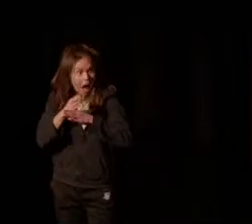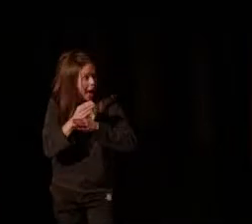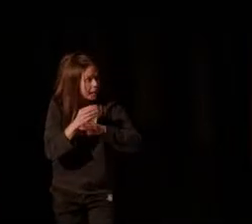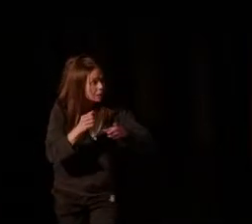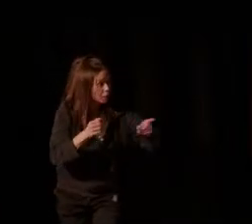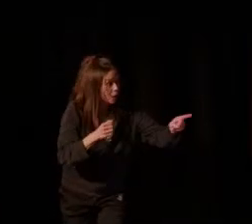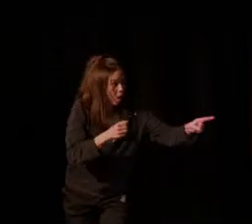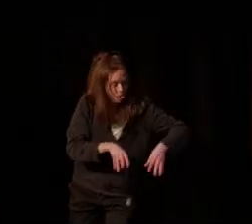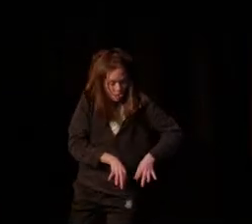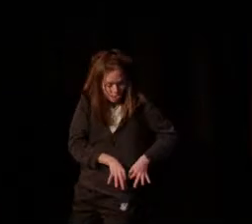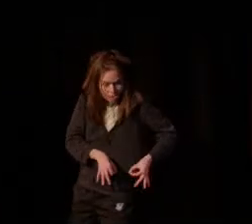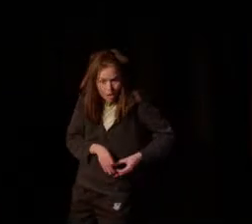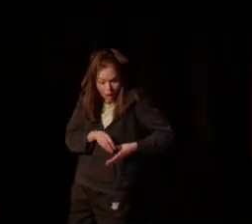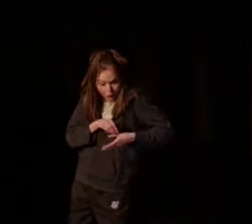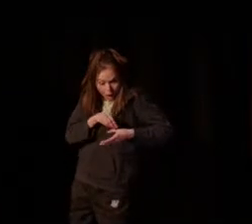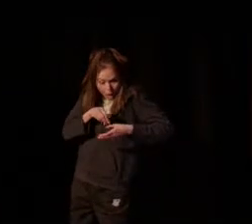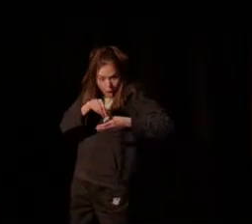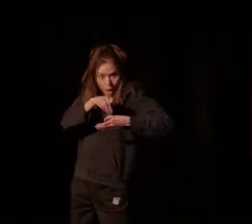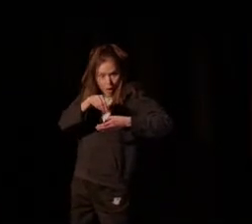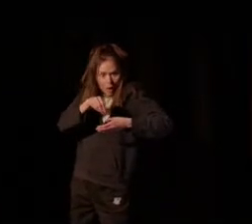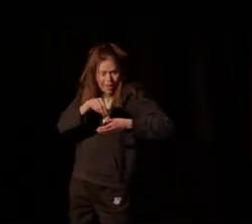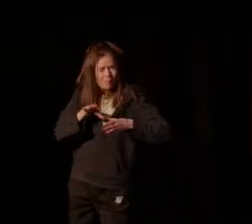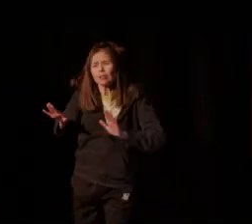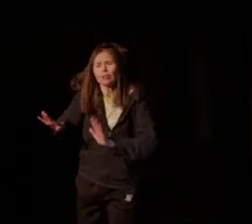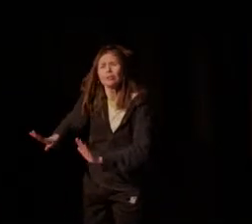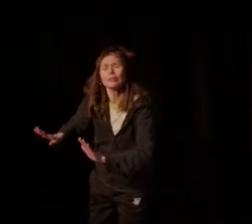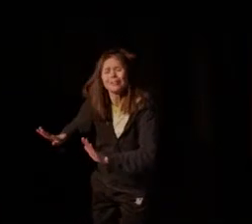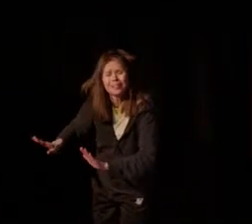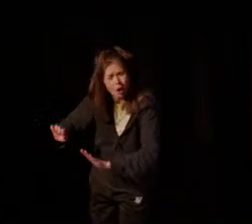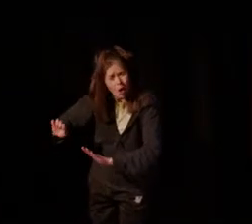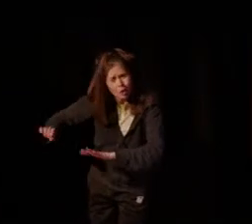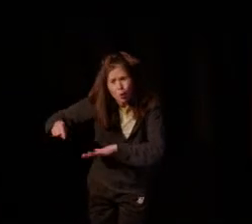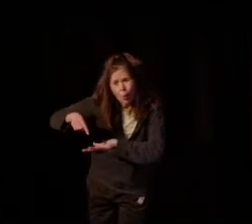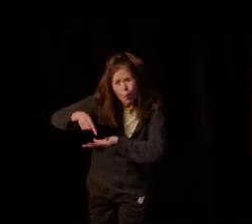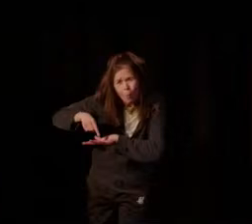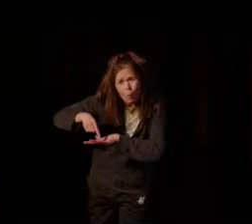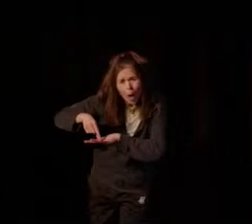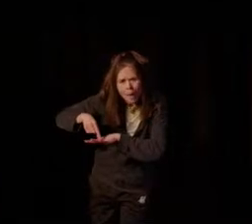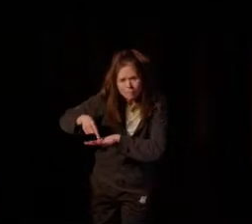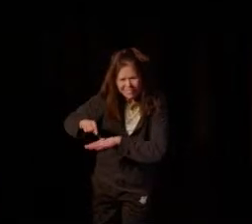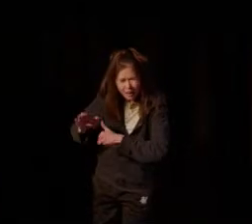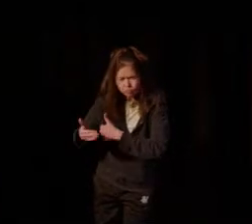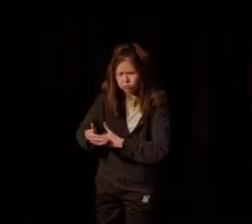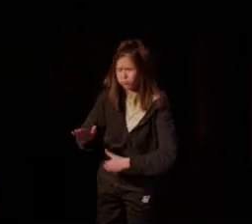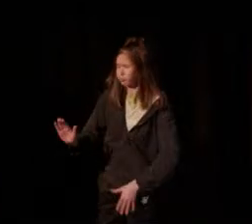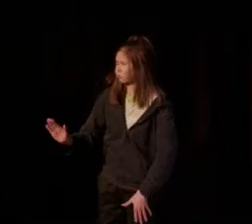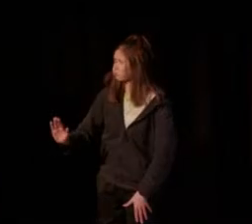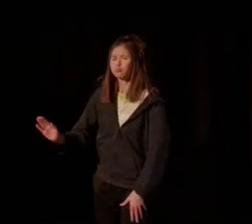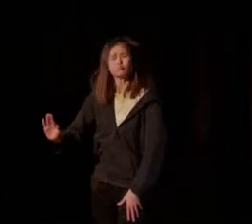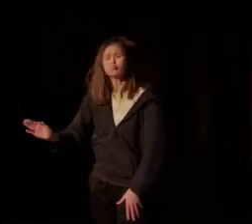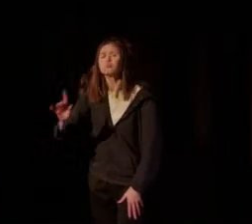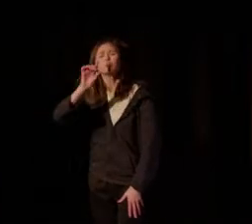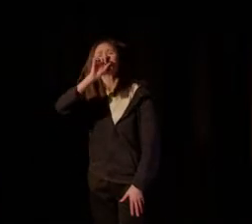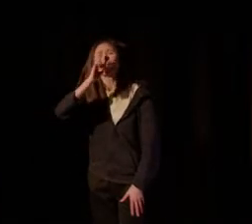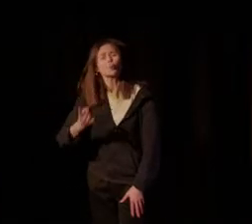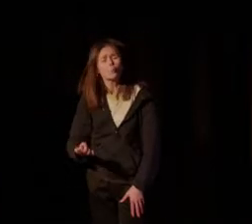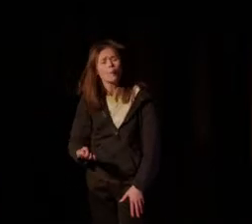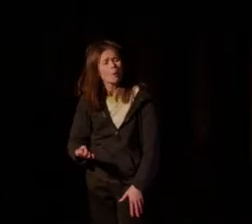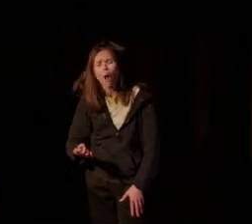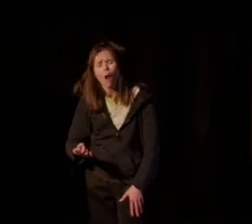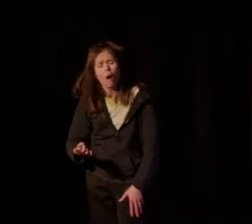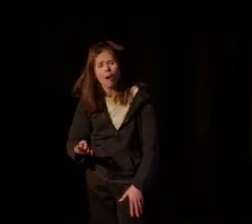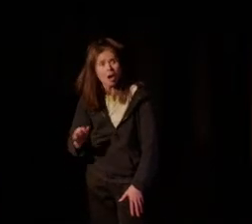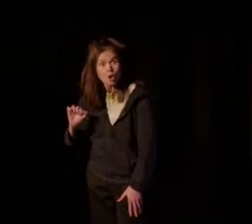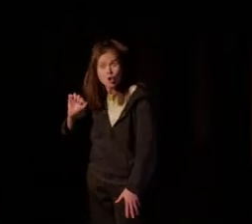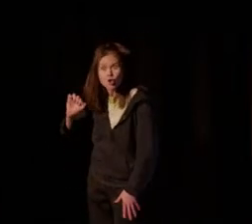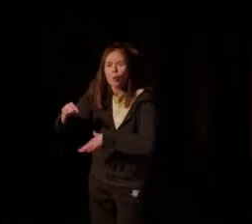But I cannot believe Hermione to be at fault, her being foremost honourable. I have